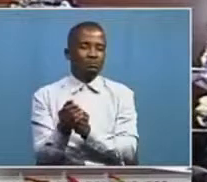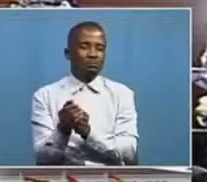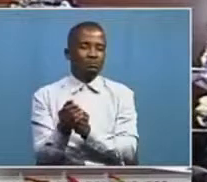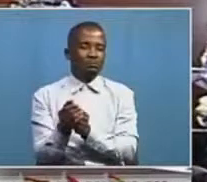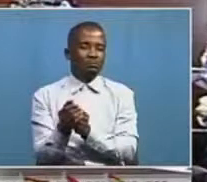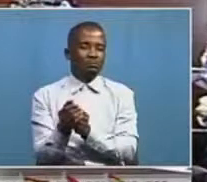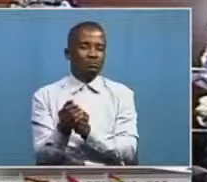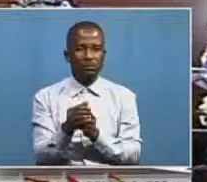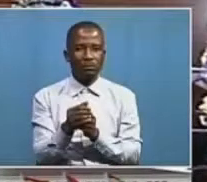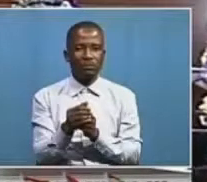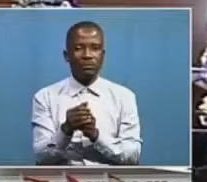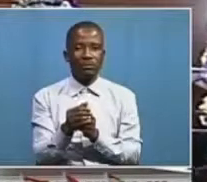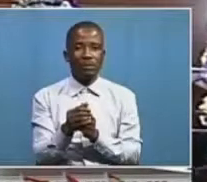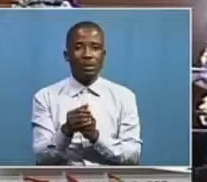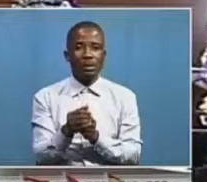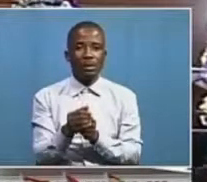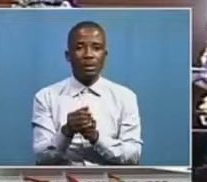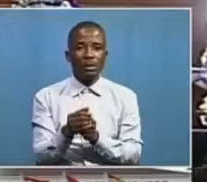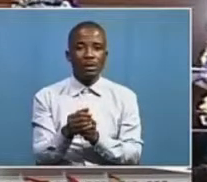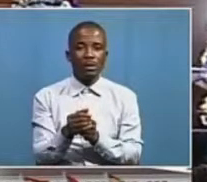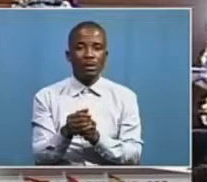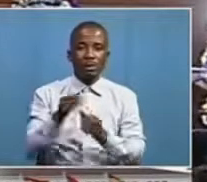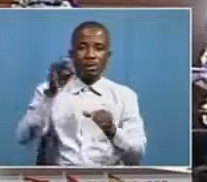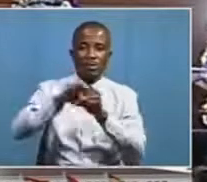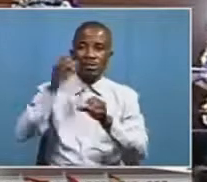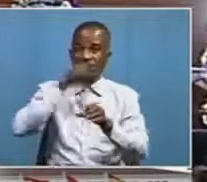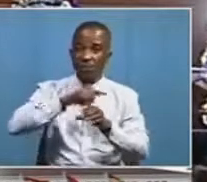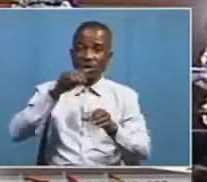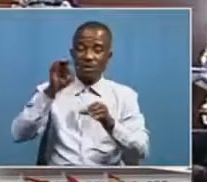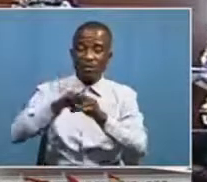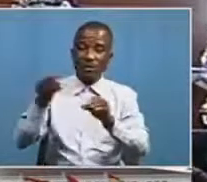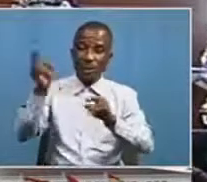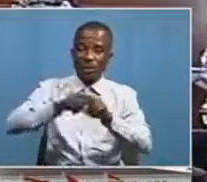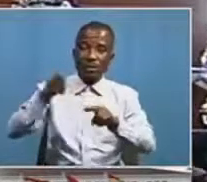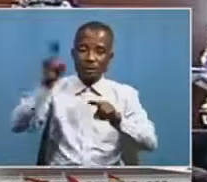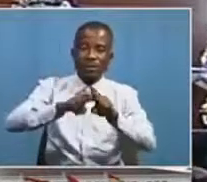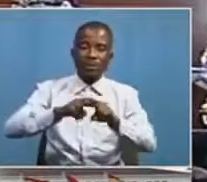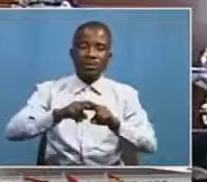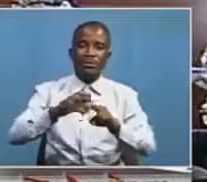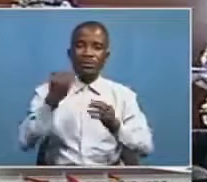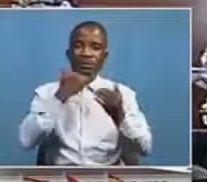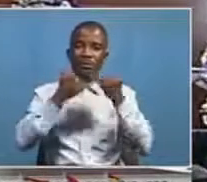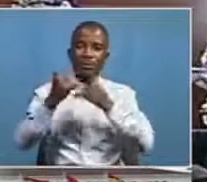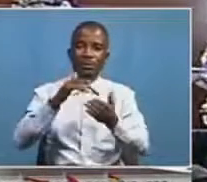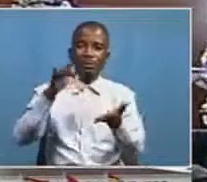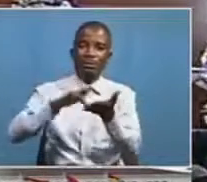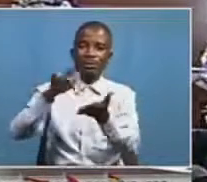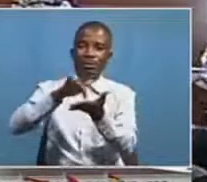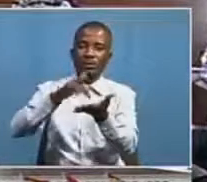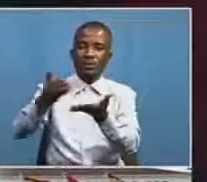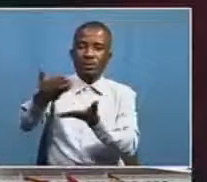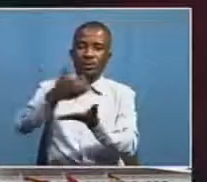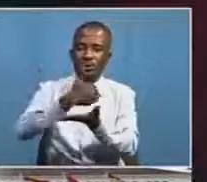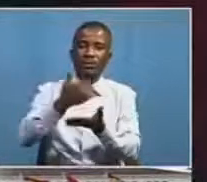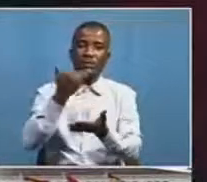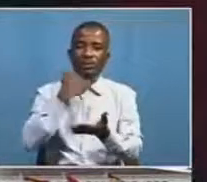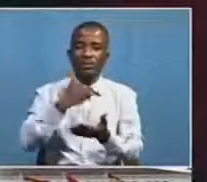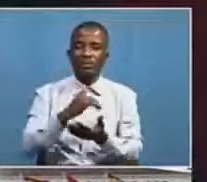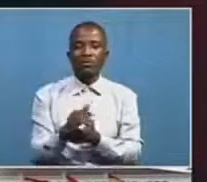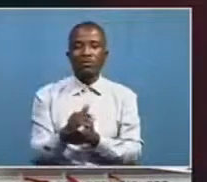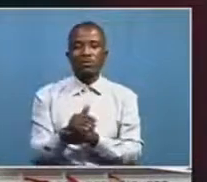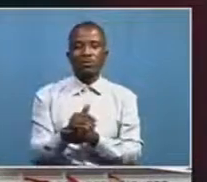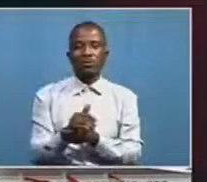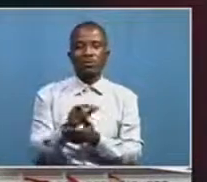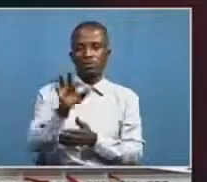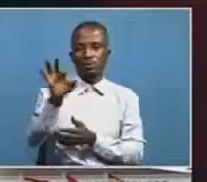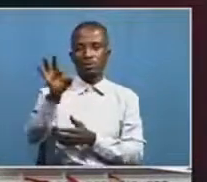Besides the allegation of vote pardon, the petitioner also alleged that there was wrong aggregation of votes, totaling 960 votes in favor of